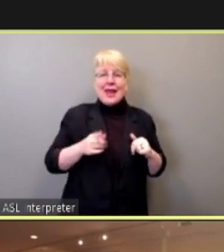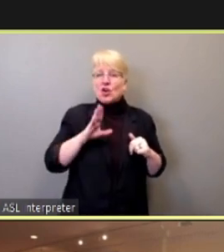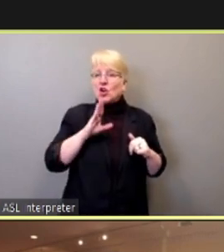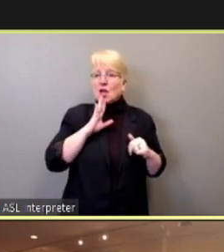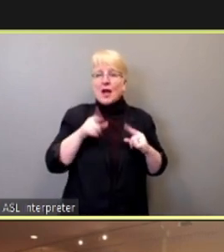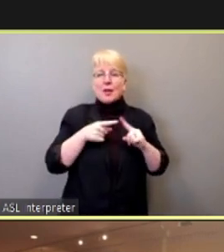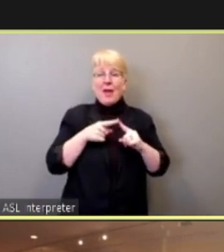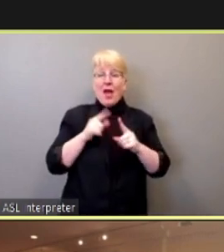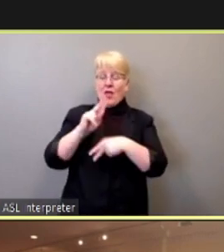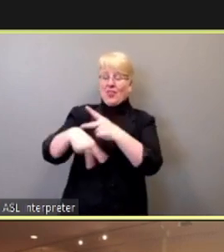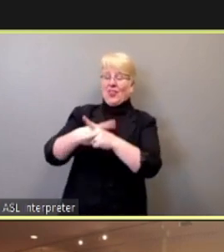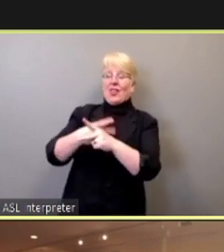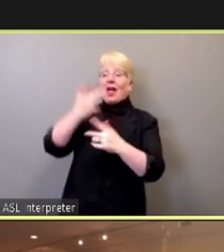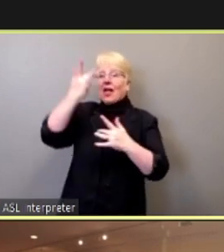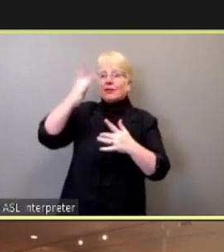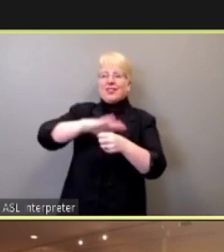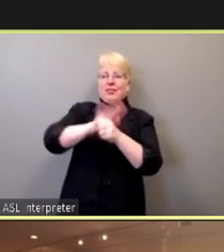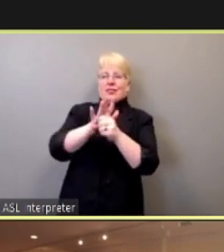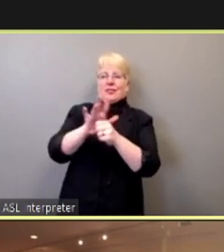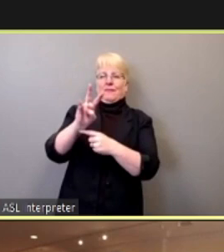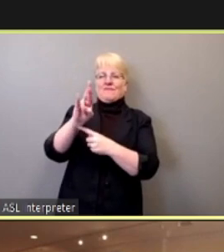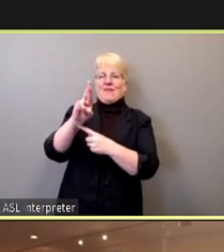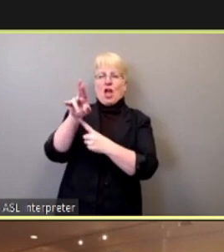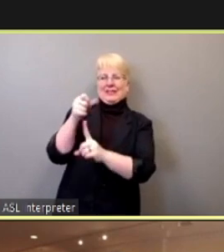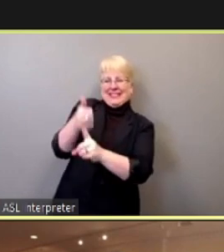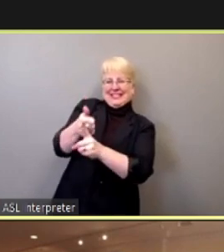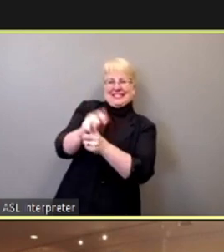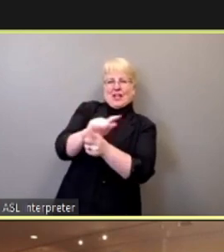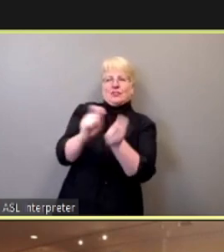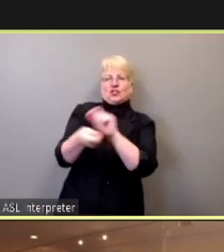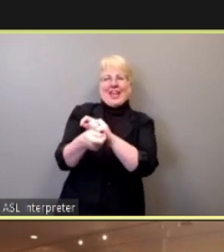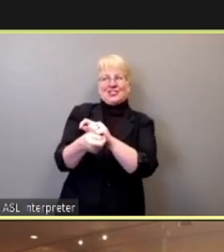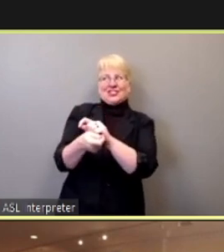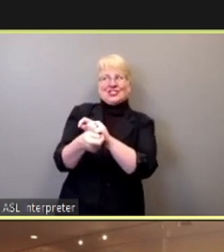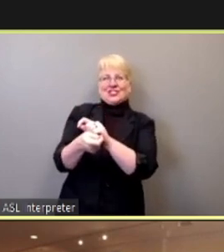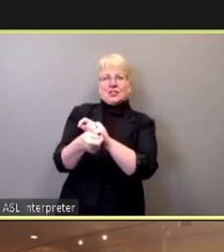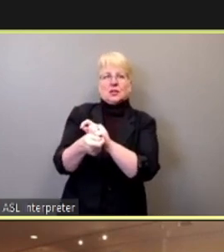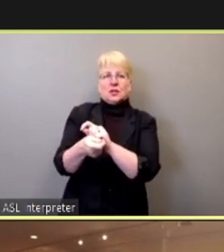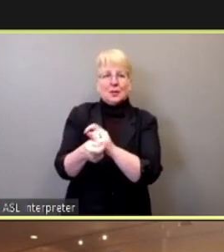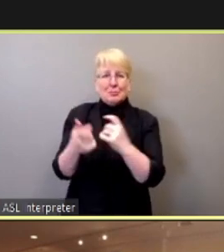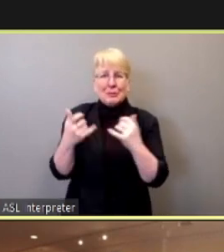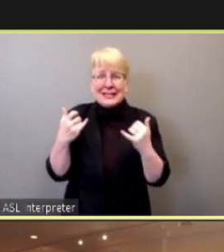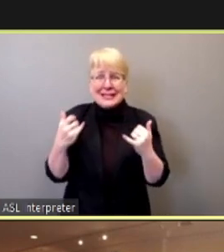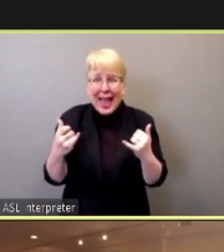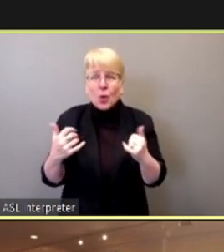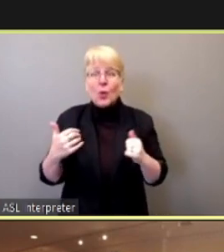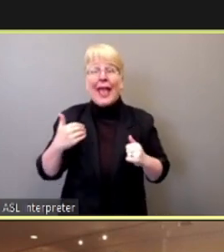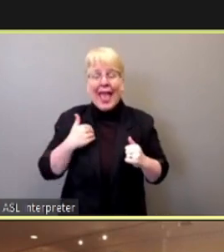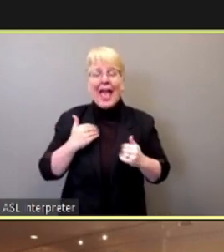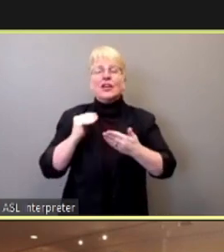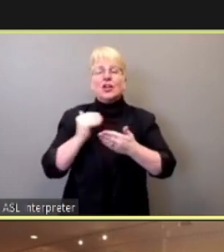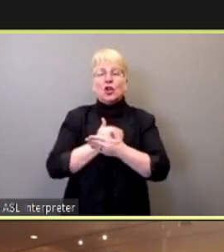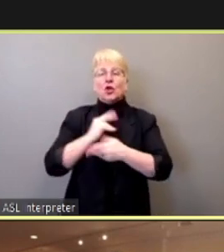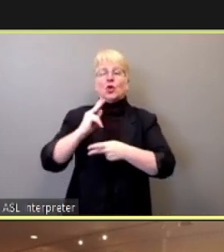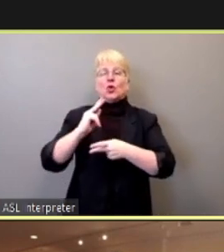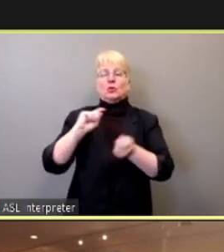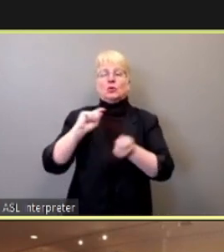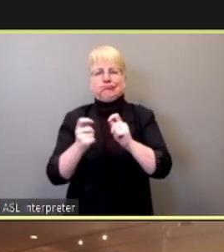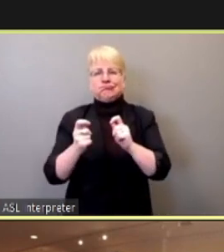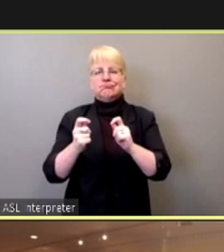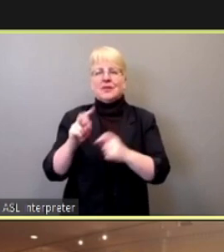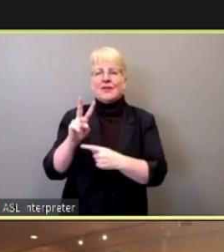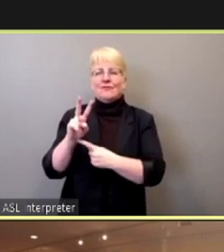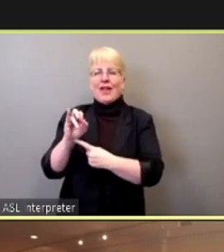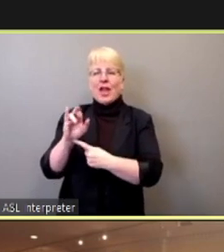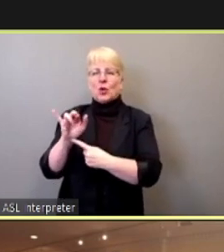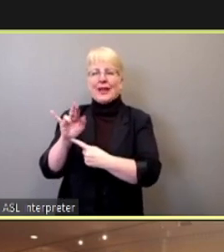And so something actually about the virus has changed. These new variants create a new risk. We're watching it very closely. We'll